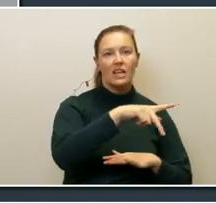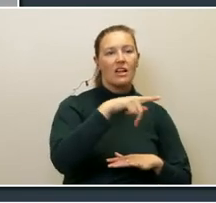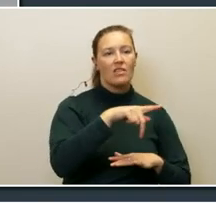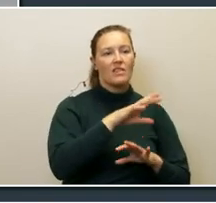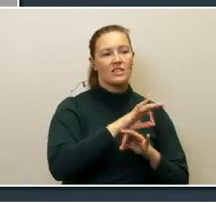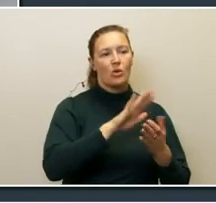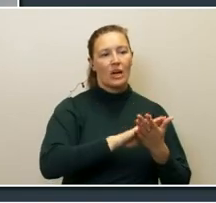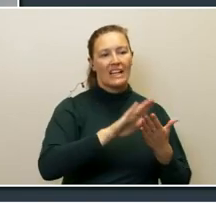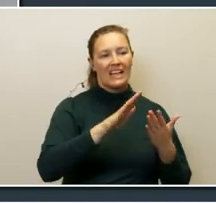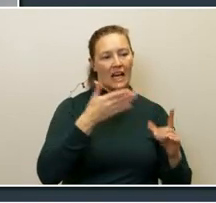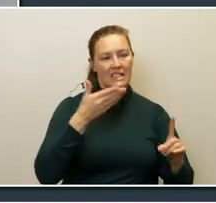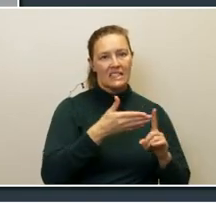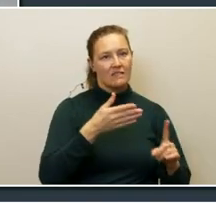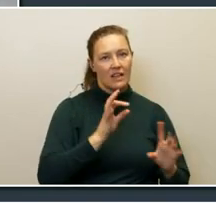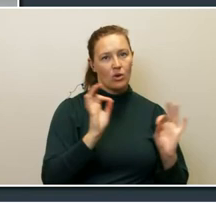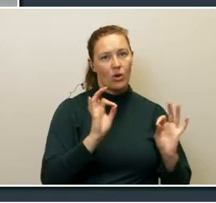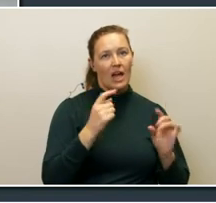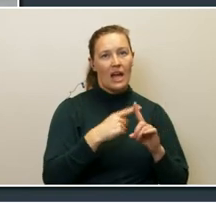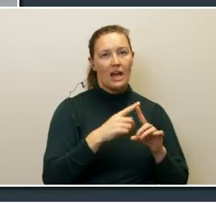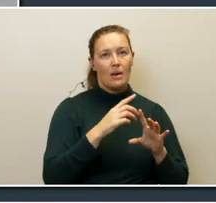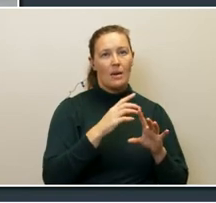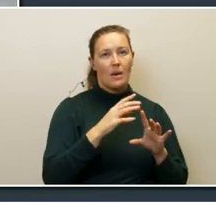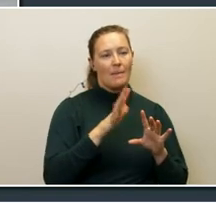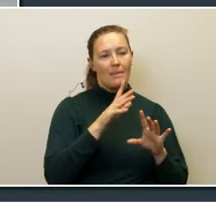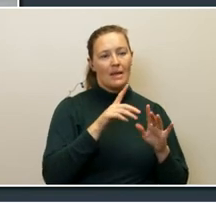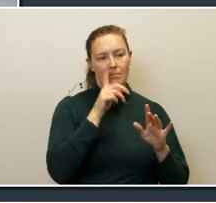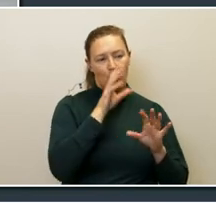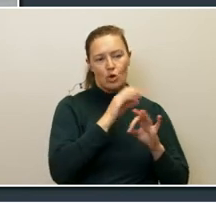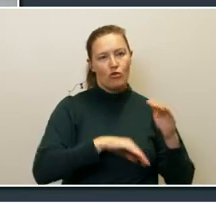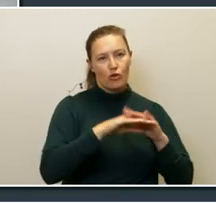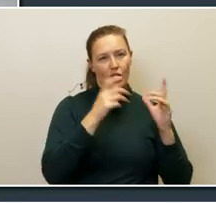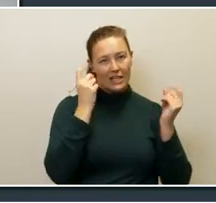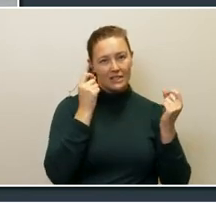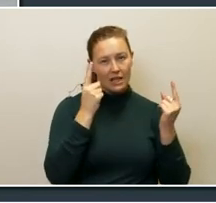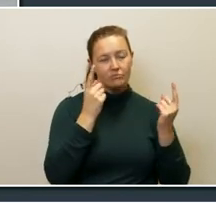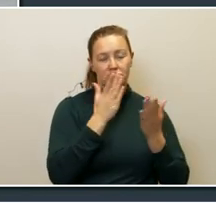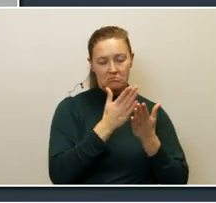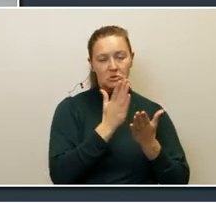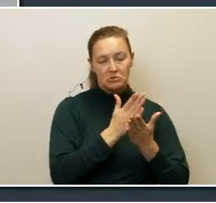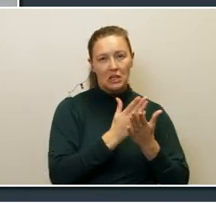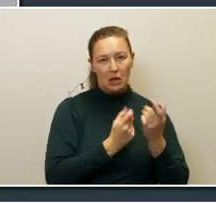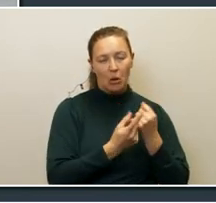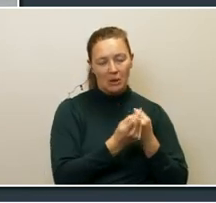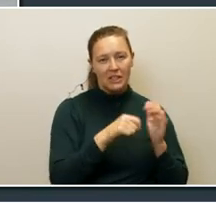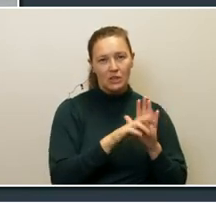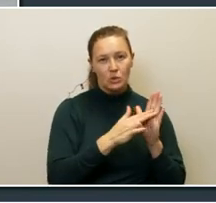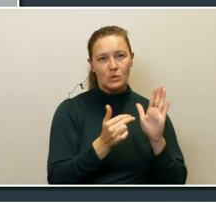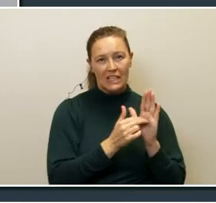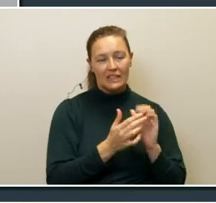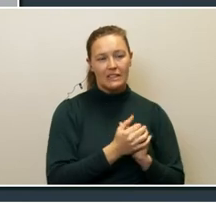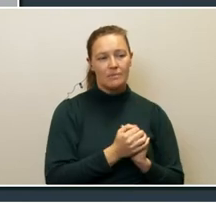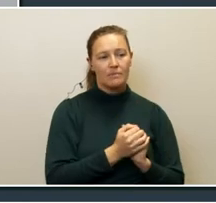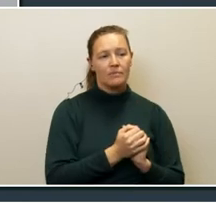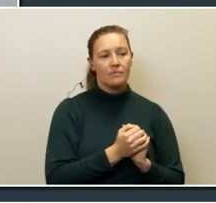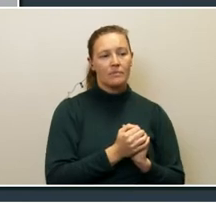clearly identified and may not be completely understood. And this is quite common in New Zealand. The